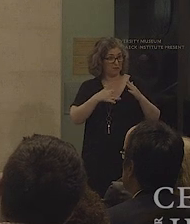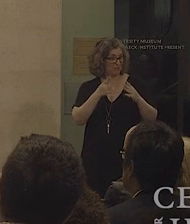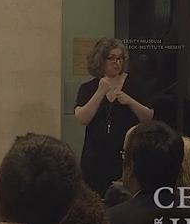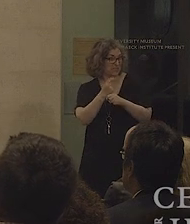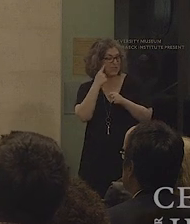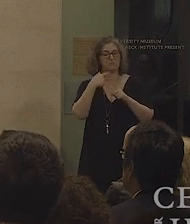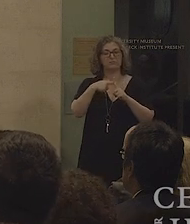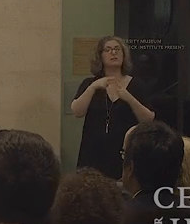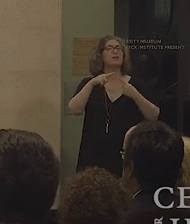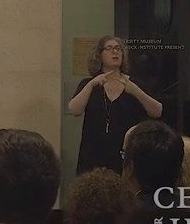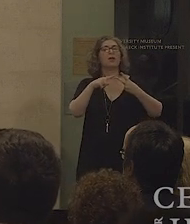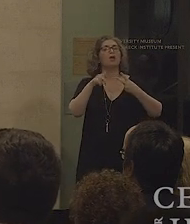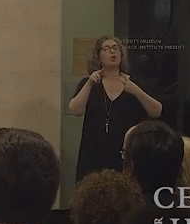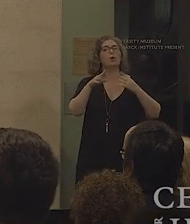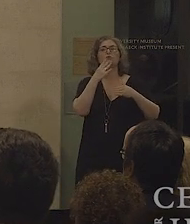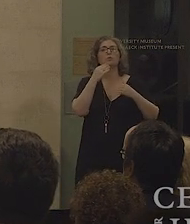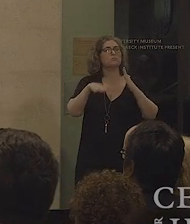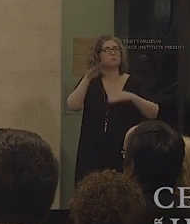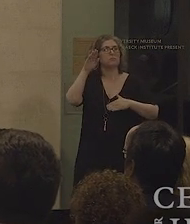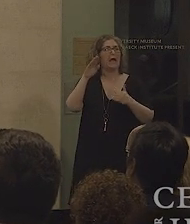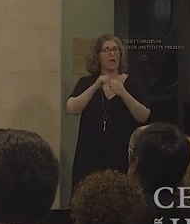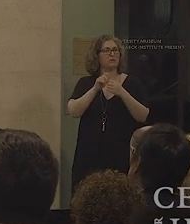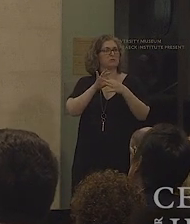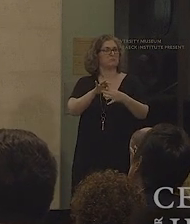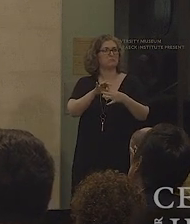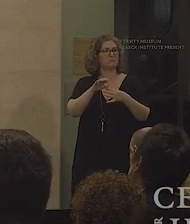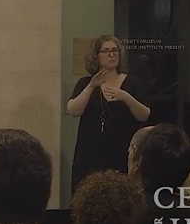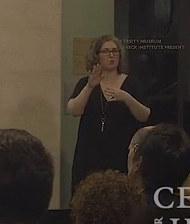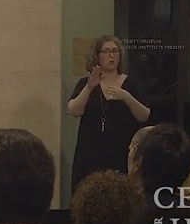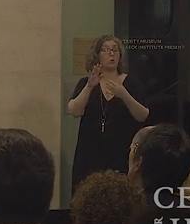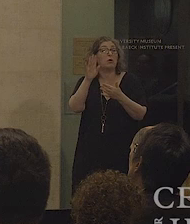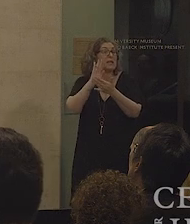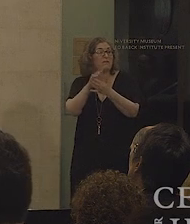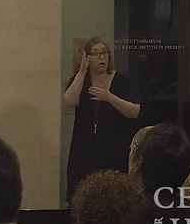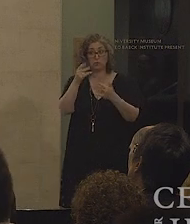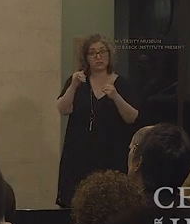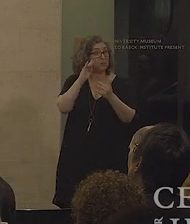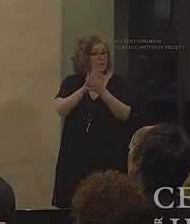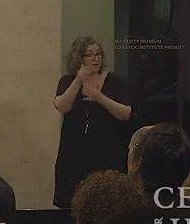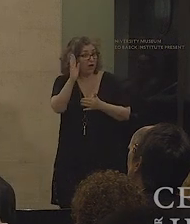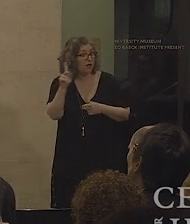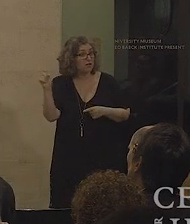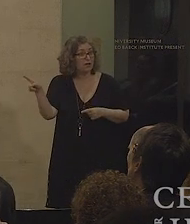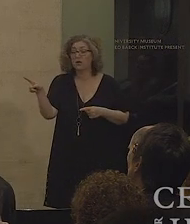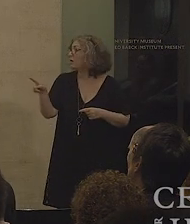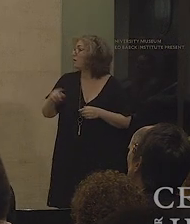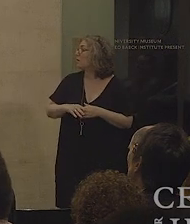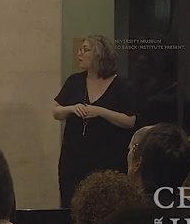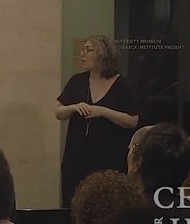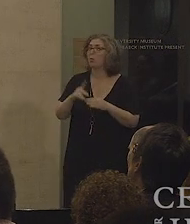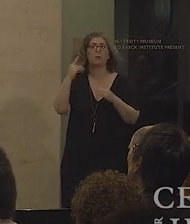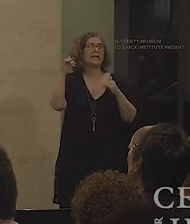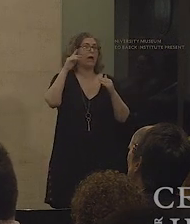your Judaism or your upbringing come into play here? Or your belief in God? Do you still believe in God? We're in a